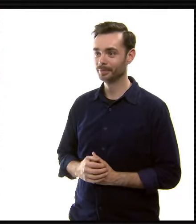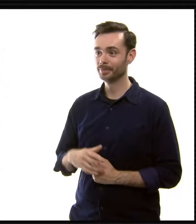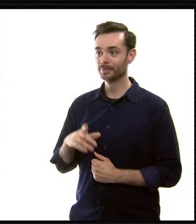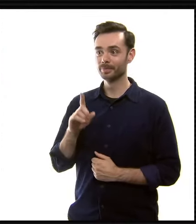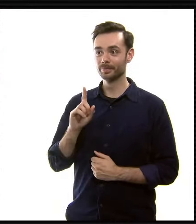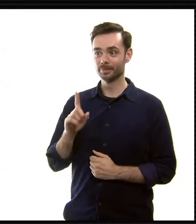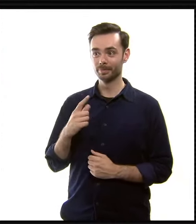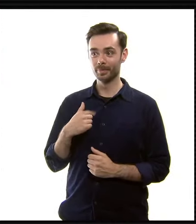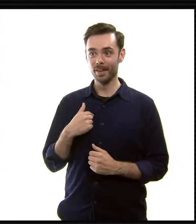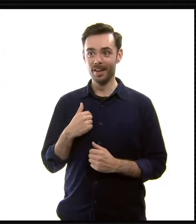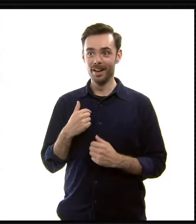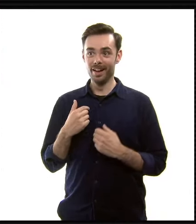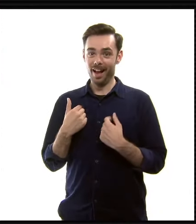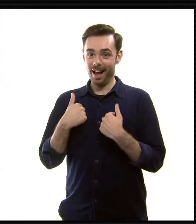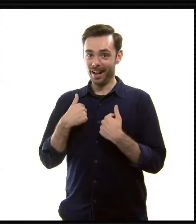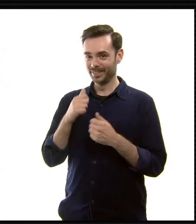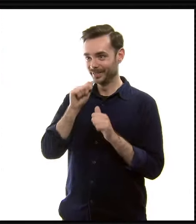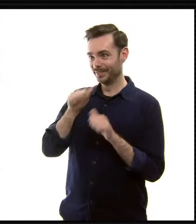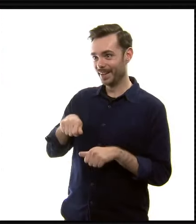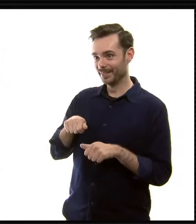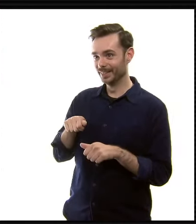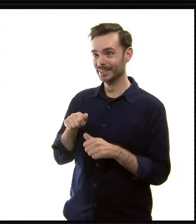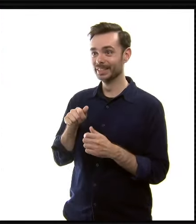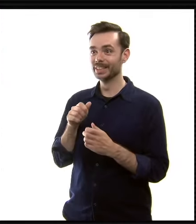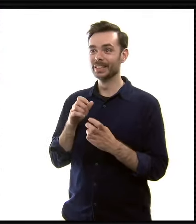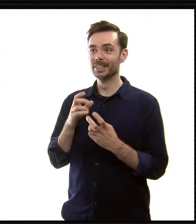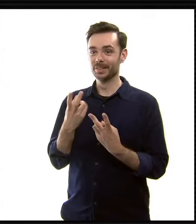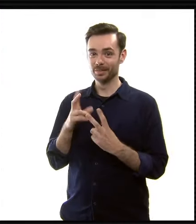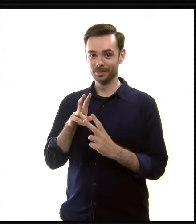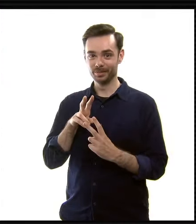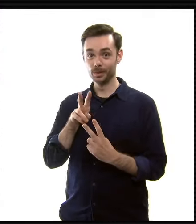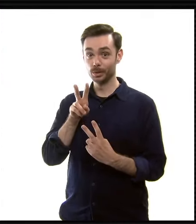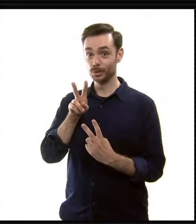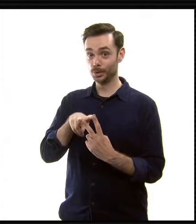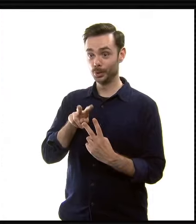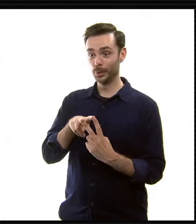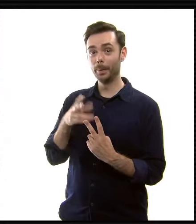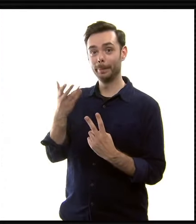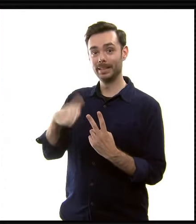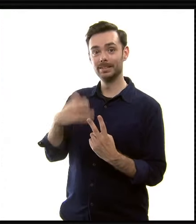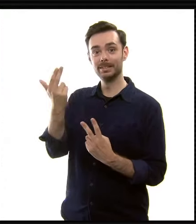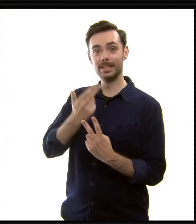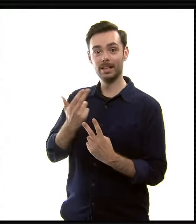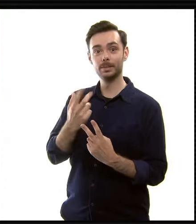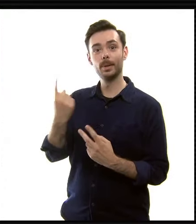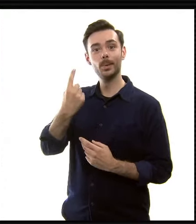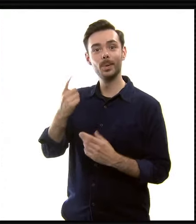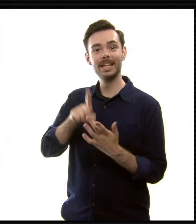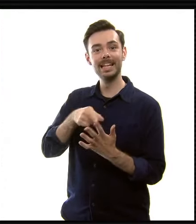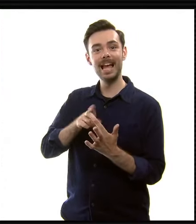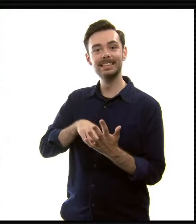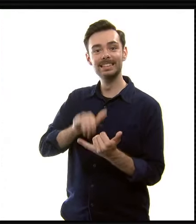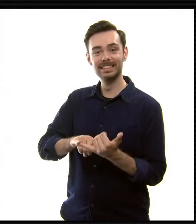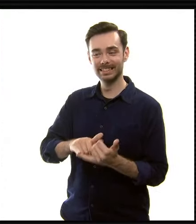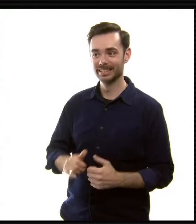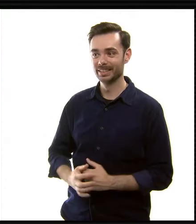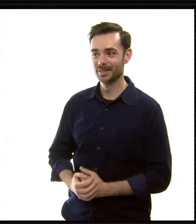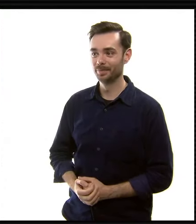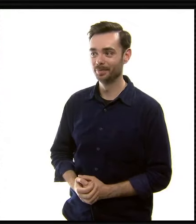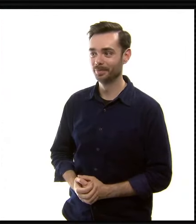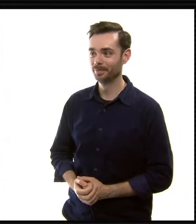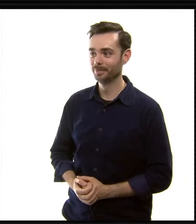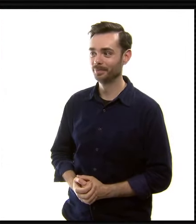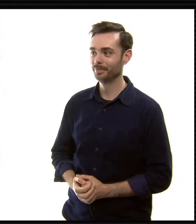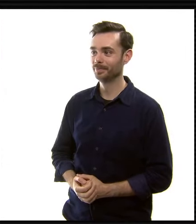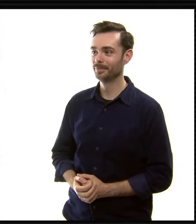has been designed by us. Come on, Fred, tell us. But two of them are also designed by Jens. Yes, as well, yes. Okay, well, it's up to you. Head over